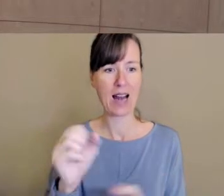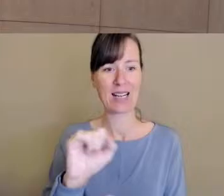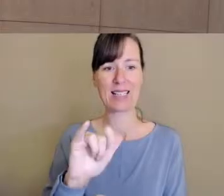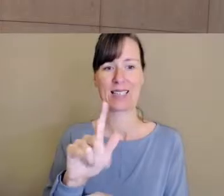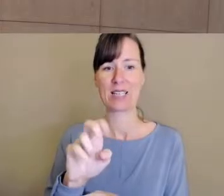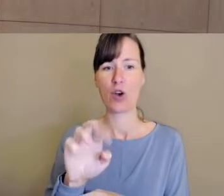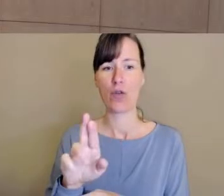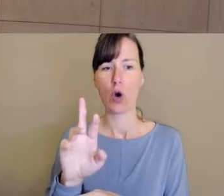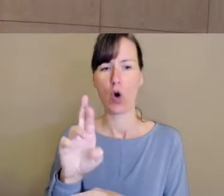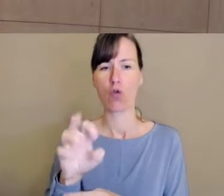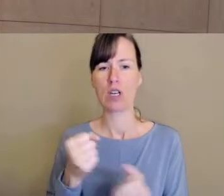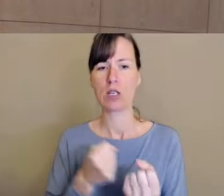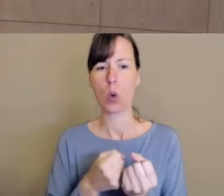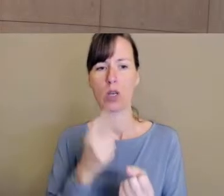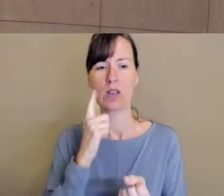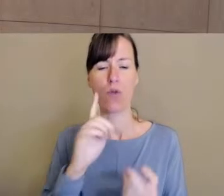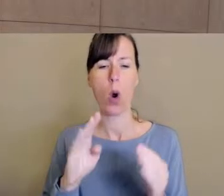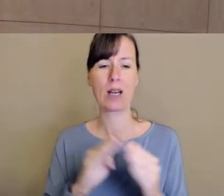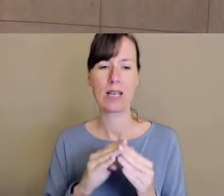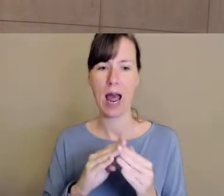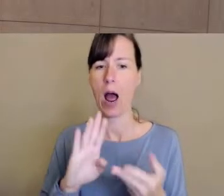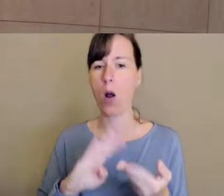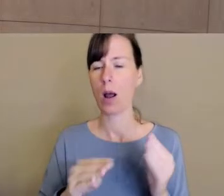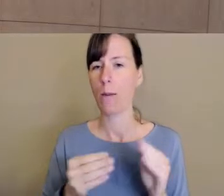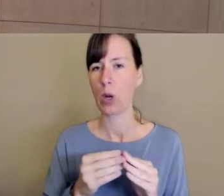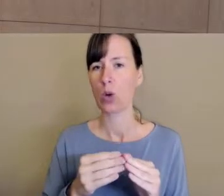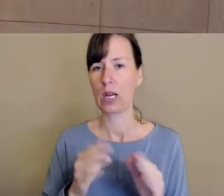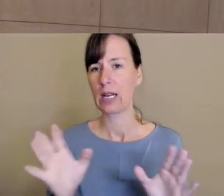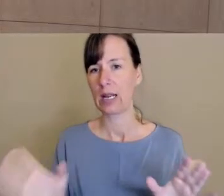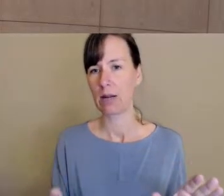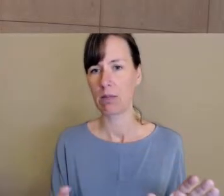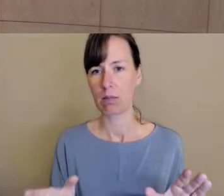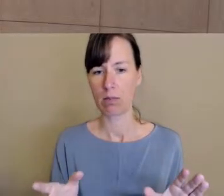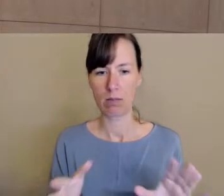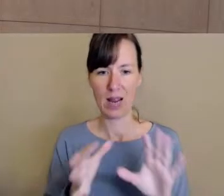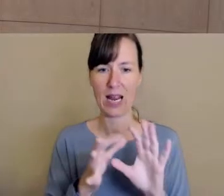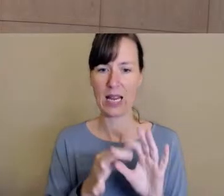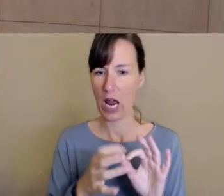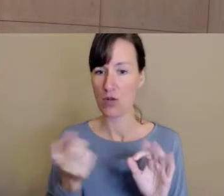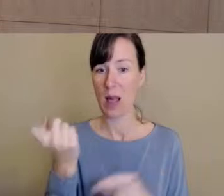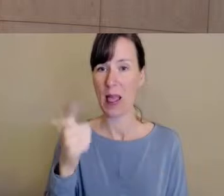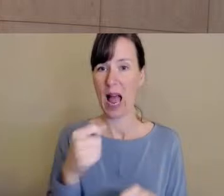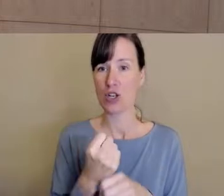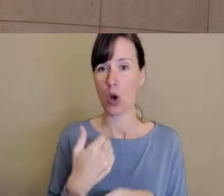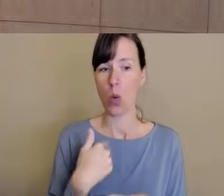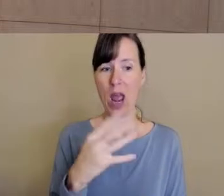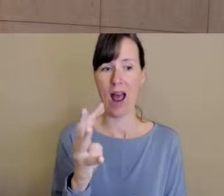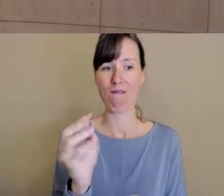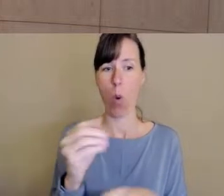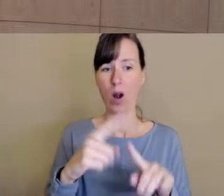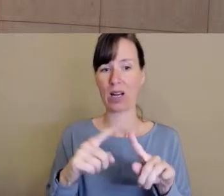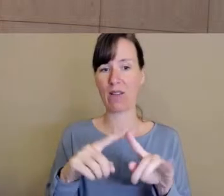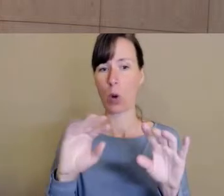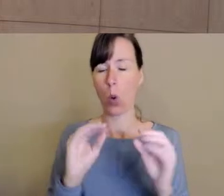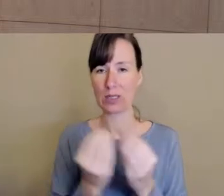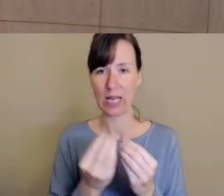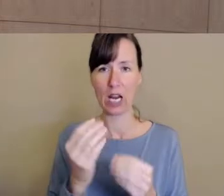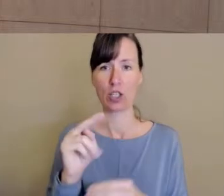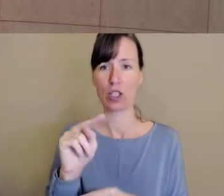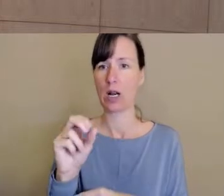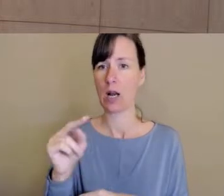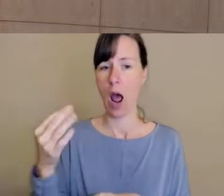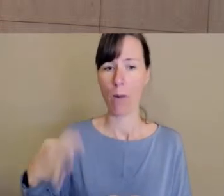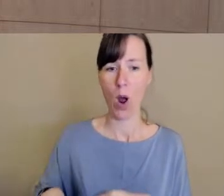engagement. Last year we had over 40 different organizations, nonprofits, several of the organizations